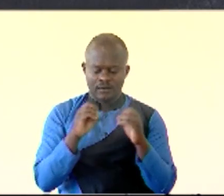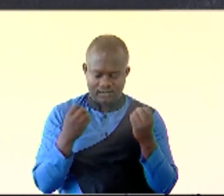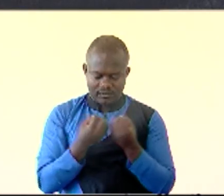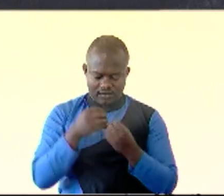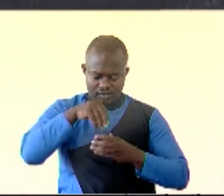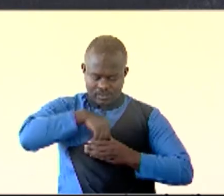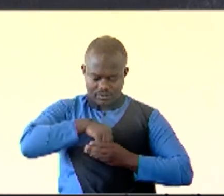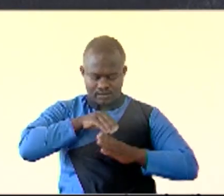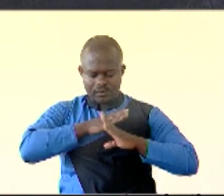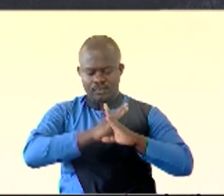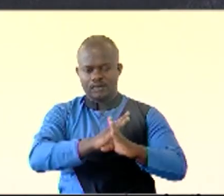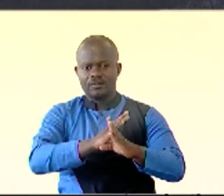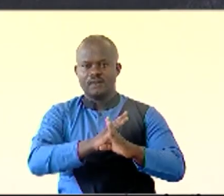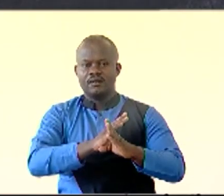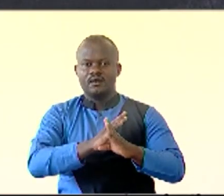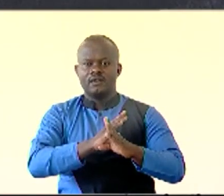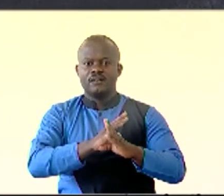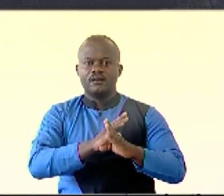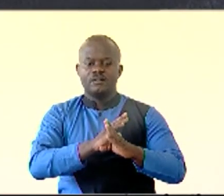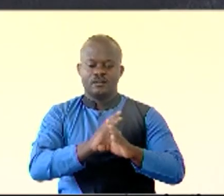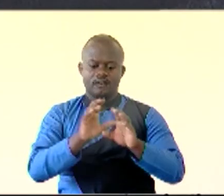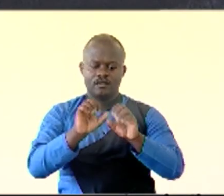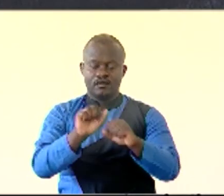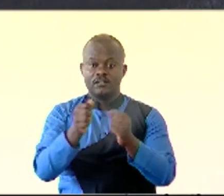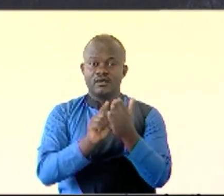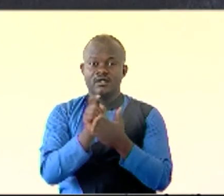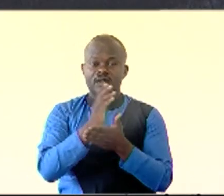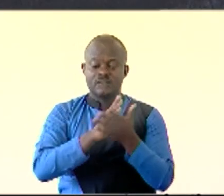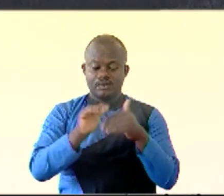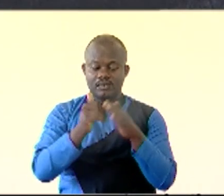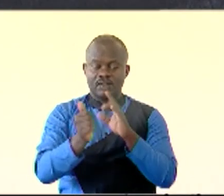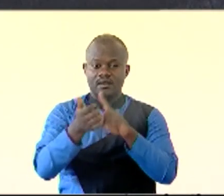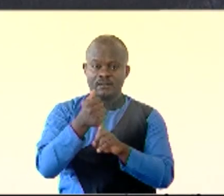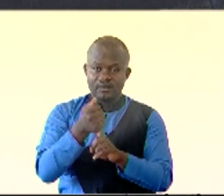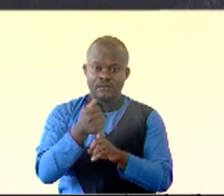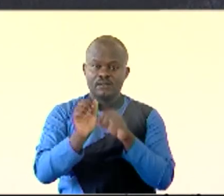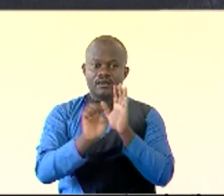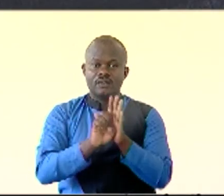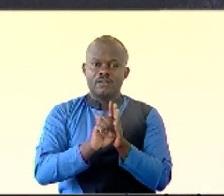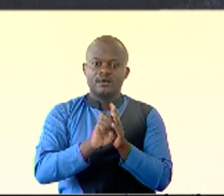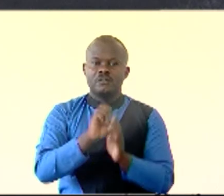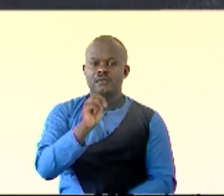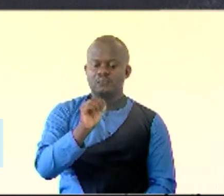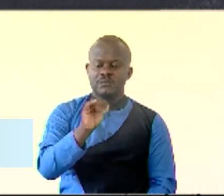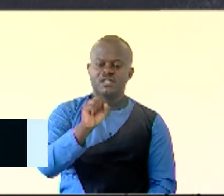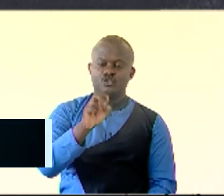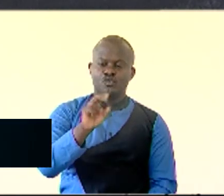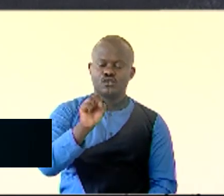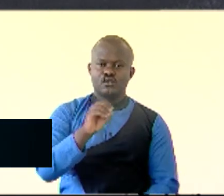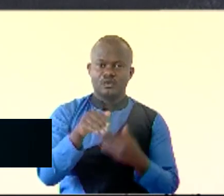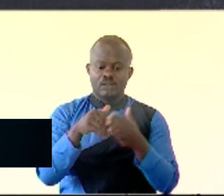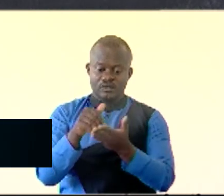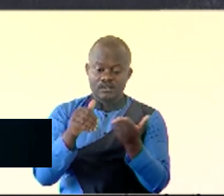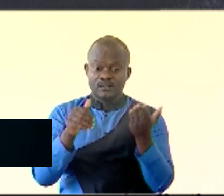system to invade microorganisms. If some of the gets, take an example like measles and etc. We have passive immune